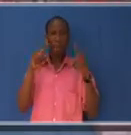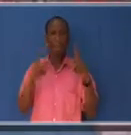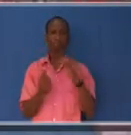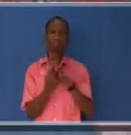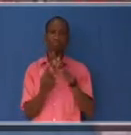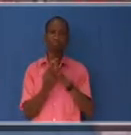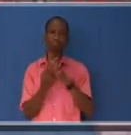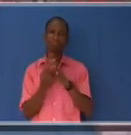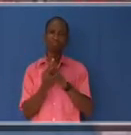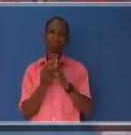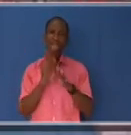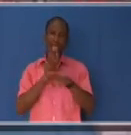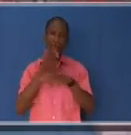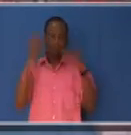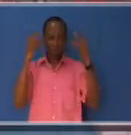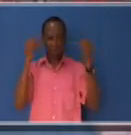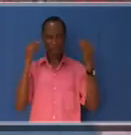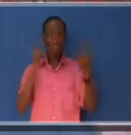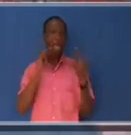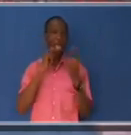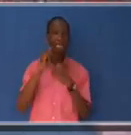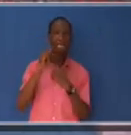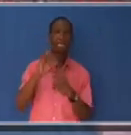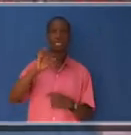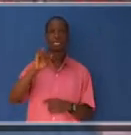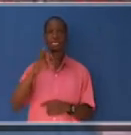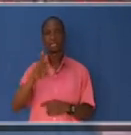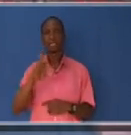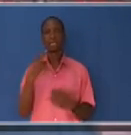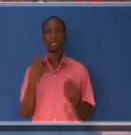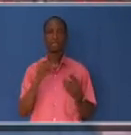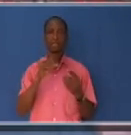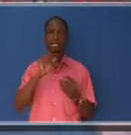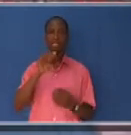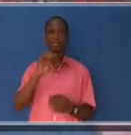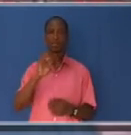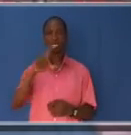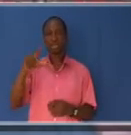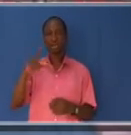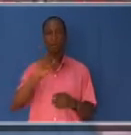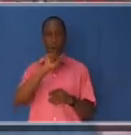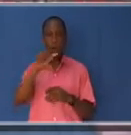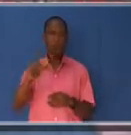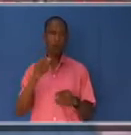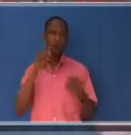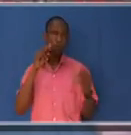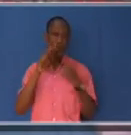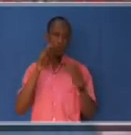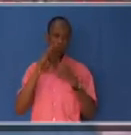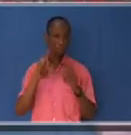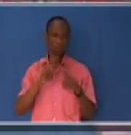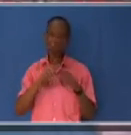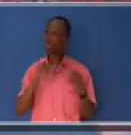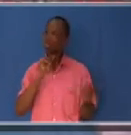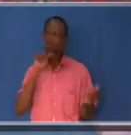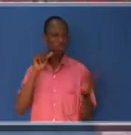urade Jesus Christ ho na Jesus Christ yi e na ye hu se obae no o